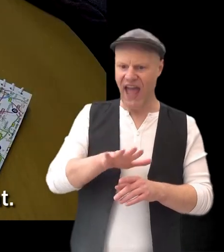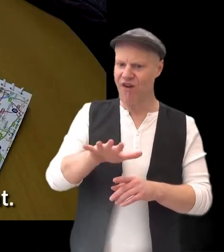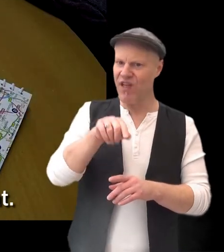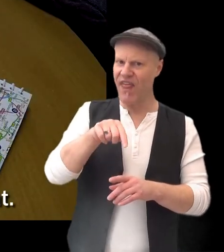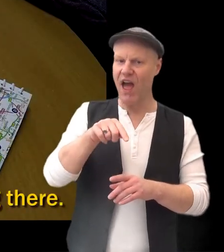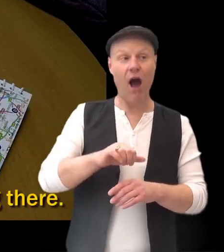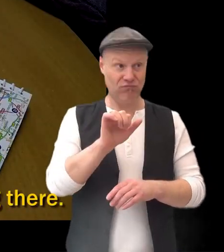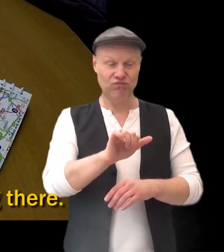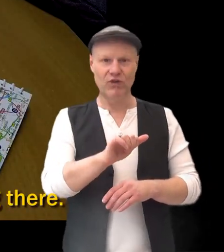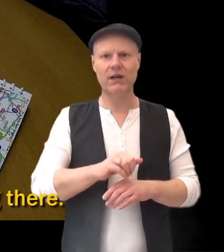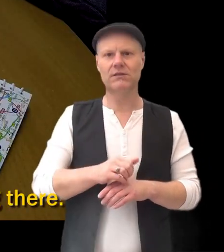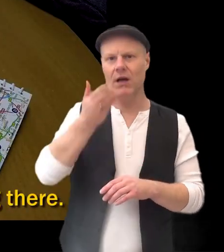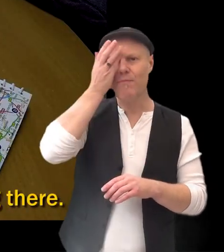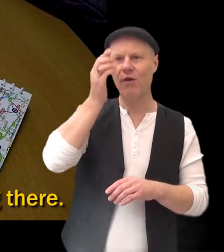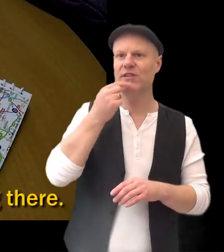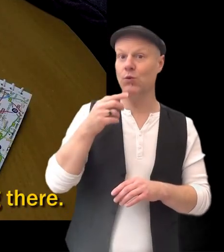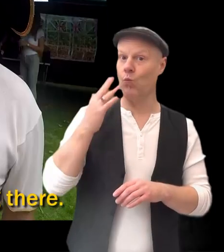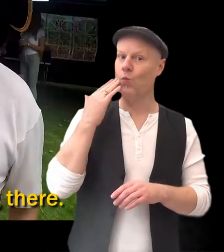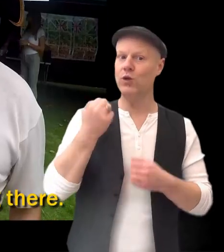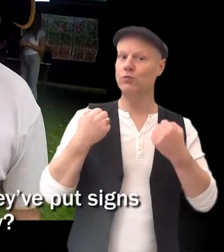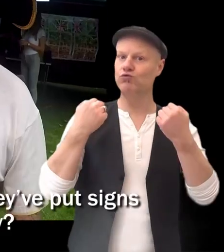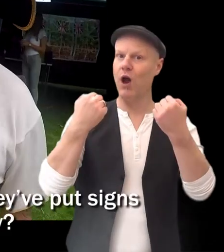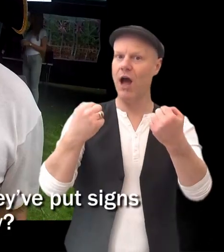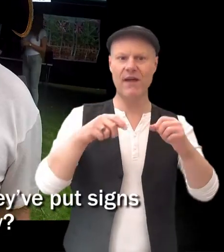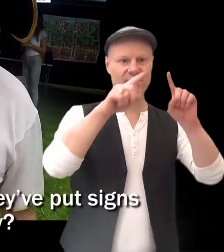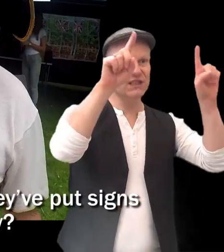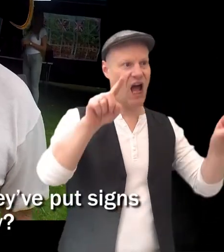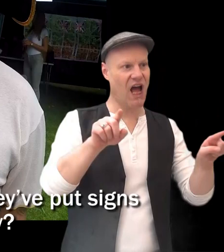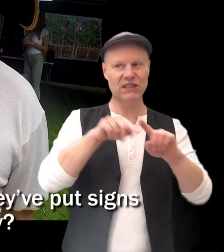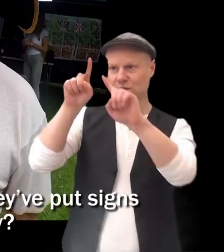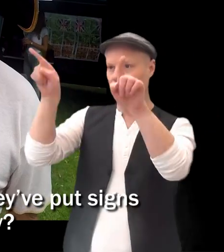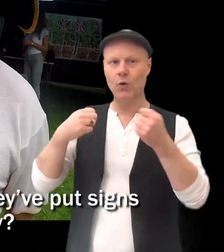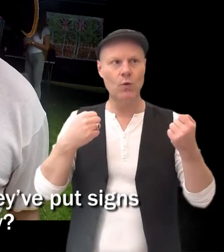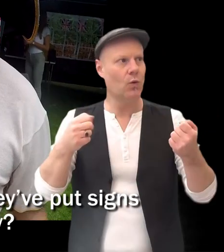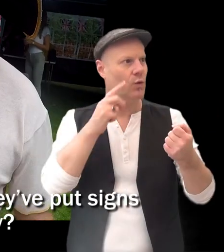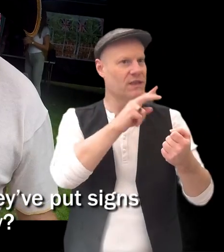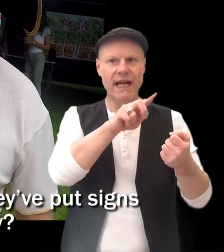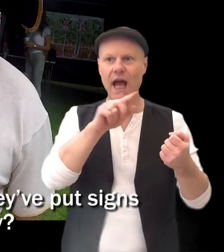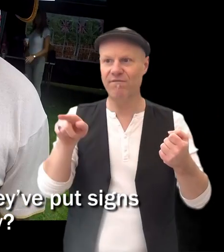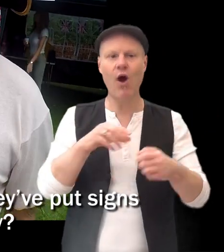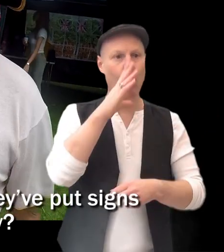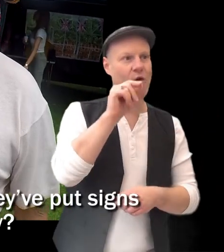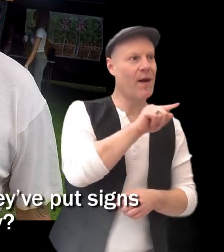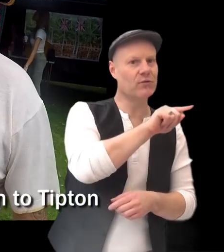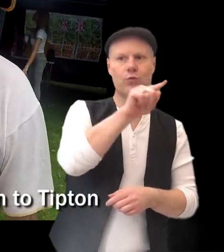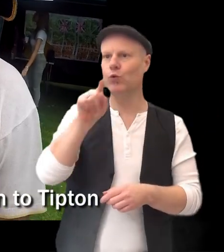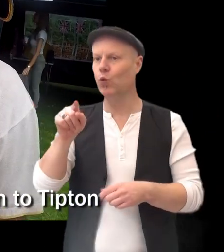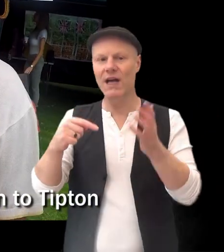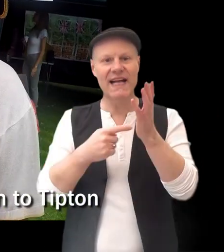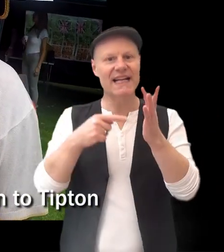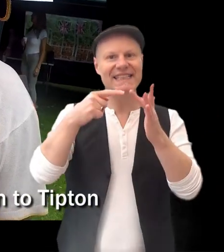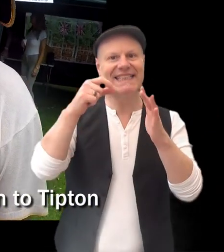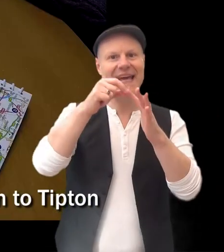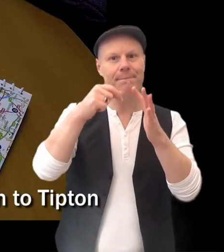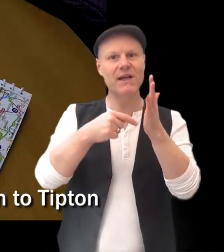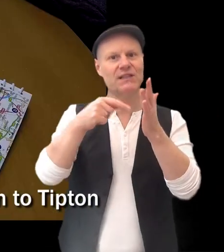that. Yeah. They all got some up there. But now when you're driving, they put signs everywhere like that. So it's Wolverhampton down the other way through to